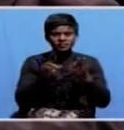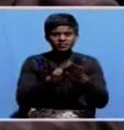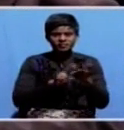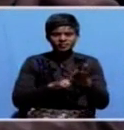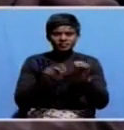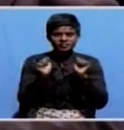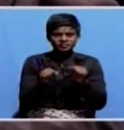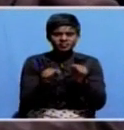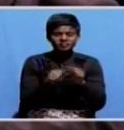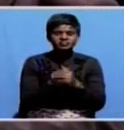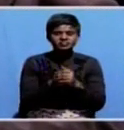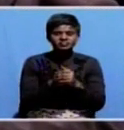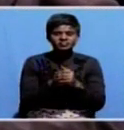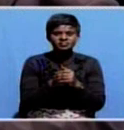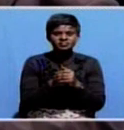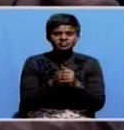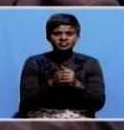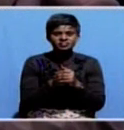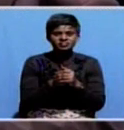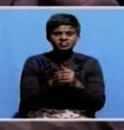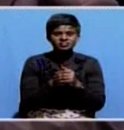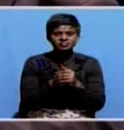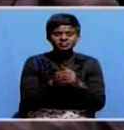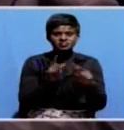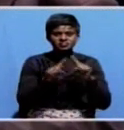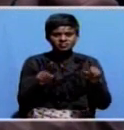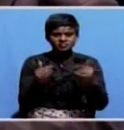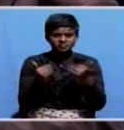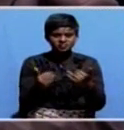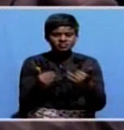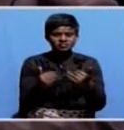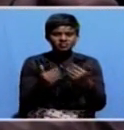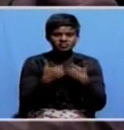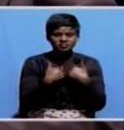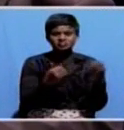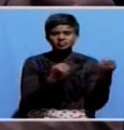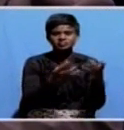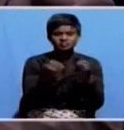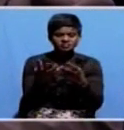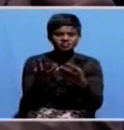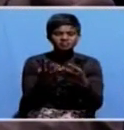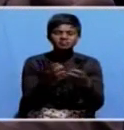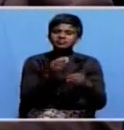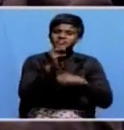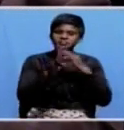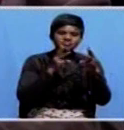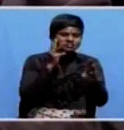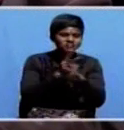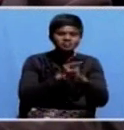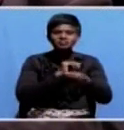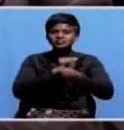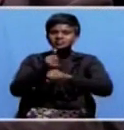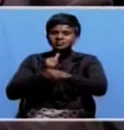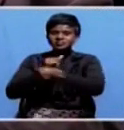for reformation. But now there are so many wild allegations which cannot be